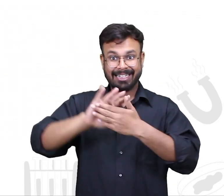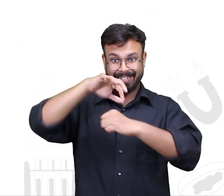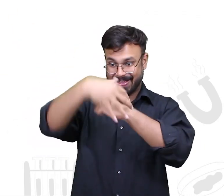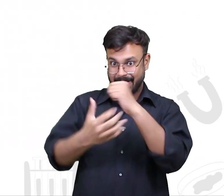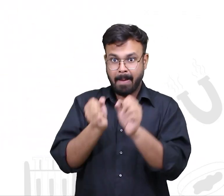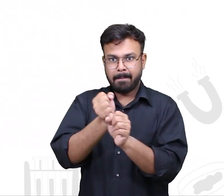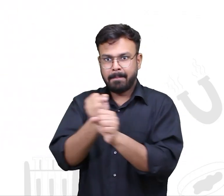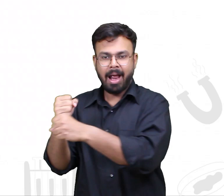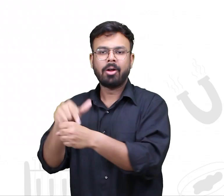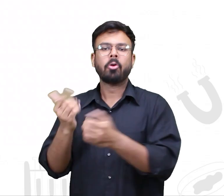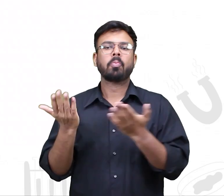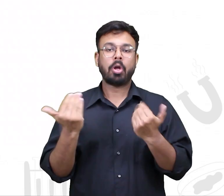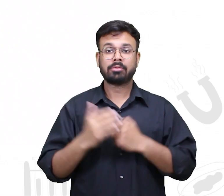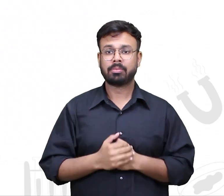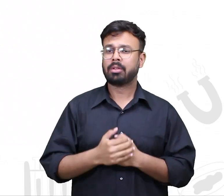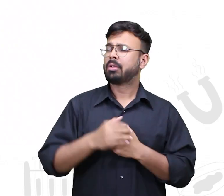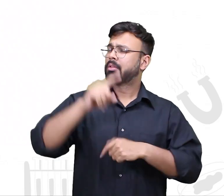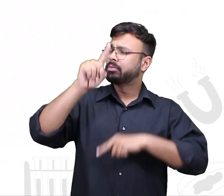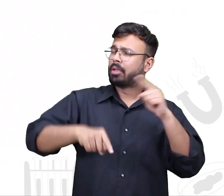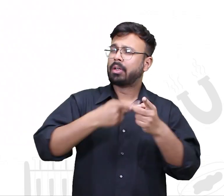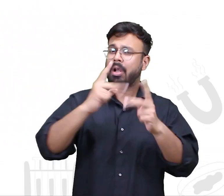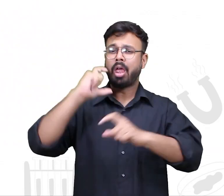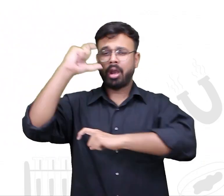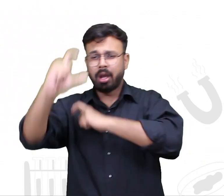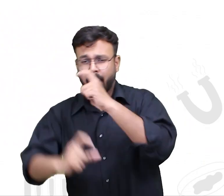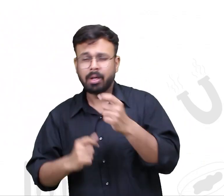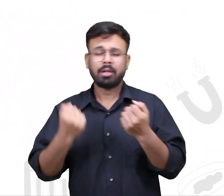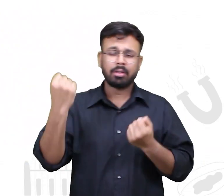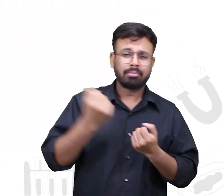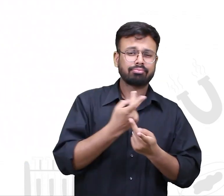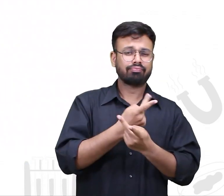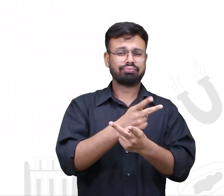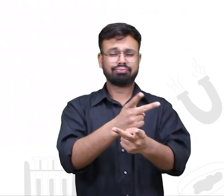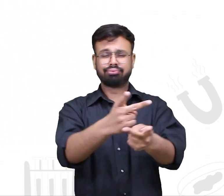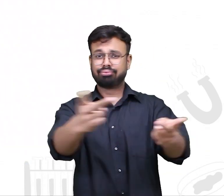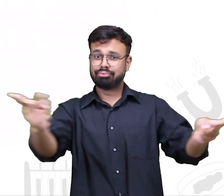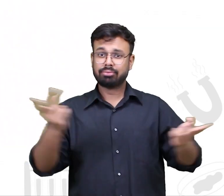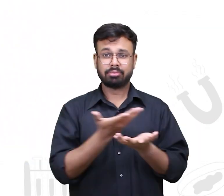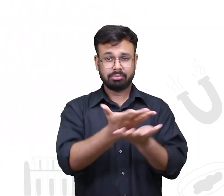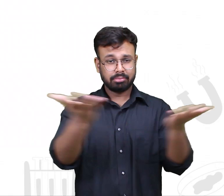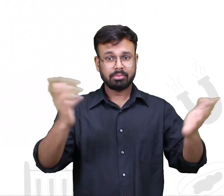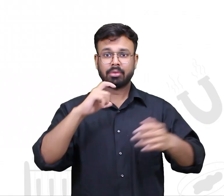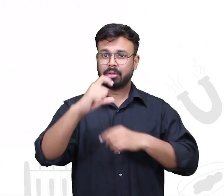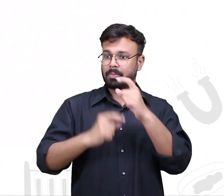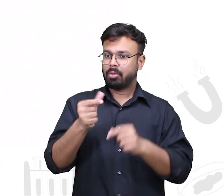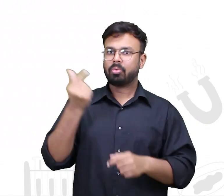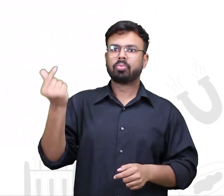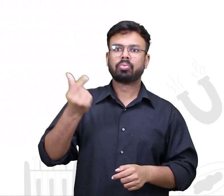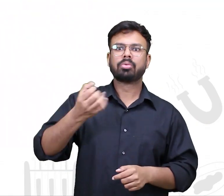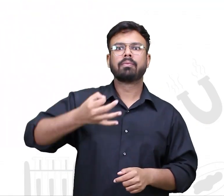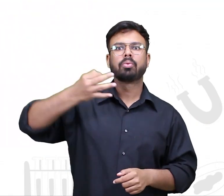that way, this hydrogen which is produced can be used in various sectors, be it an industrial sector, be it a public sector,